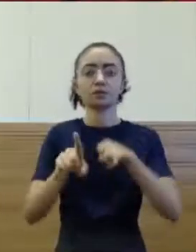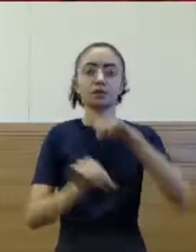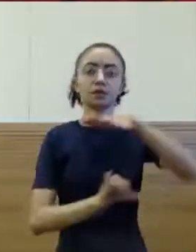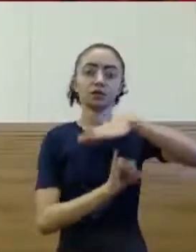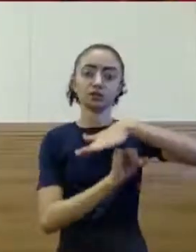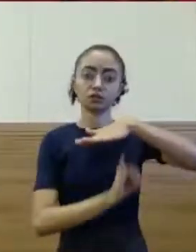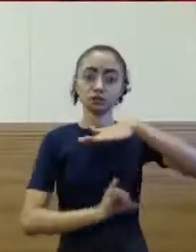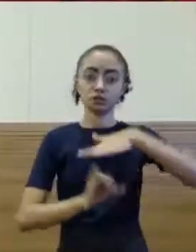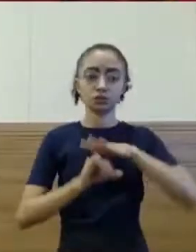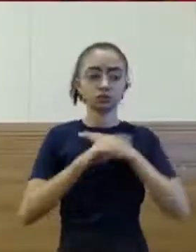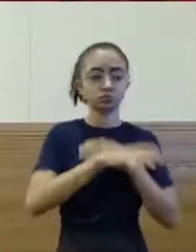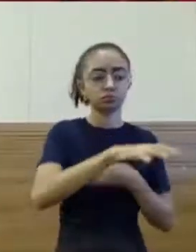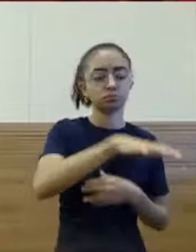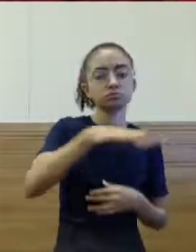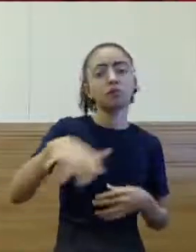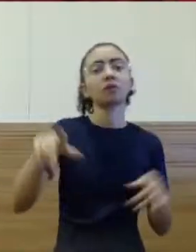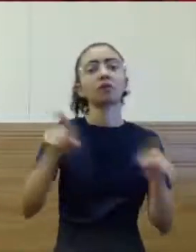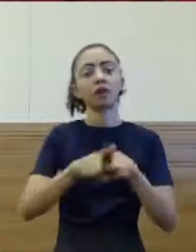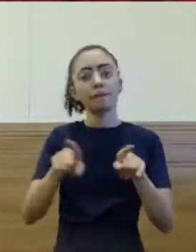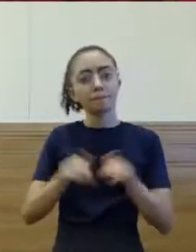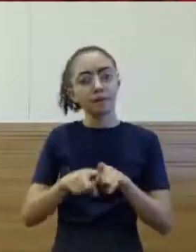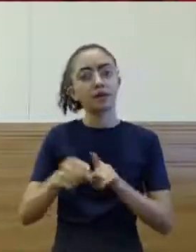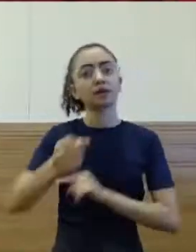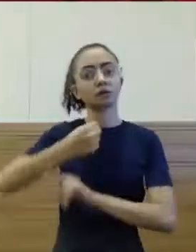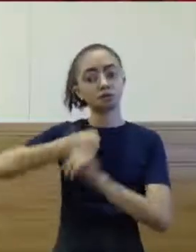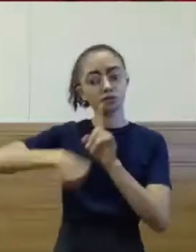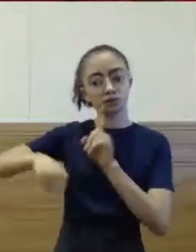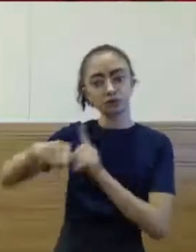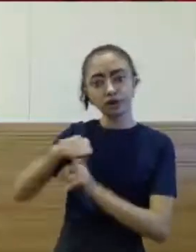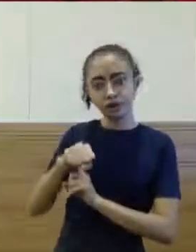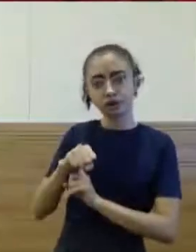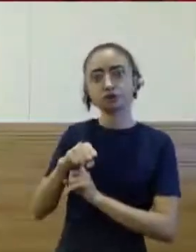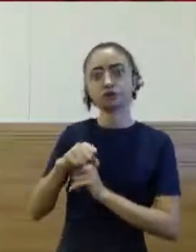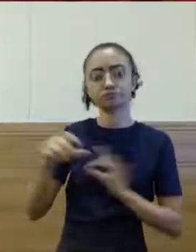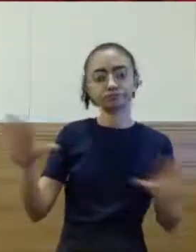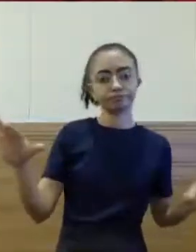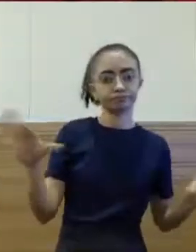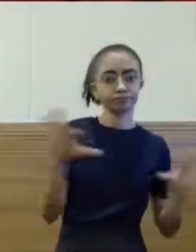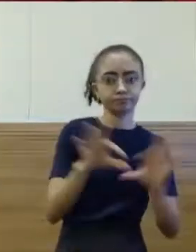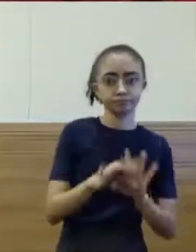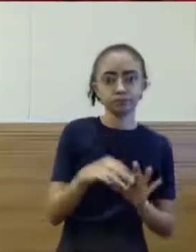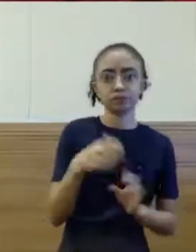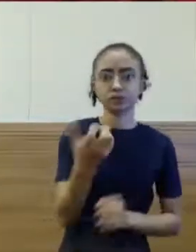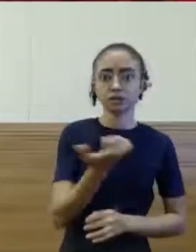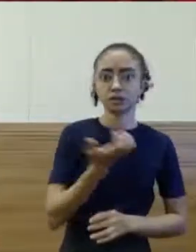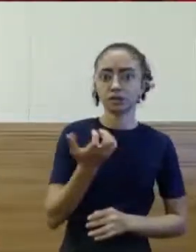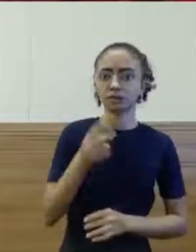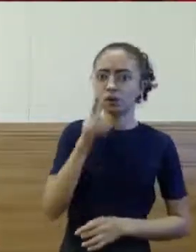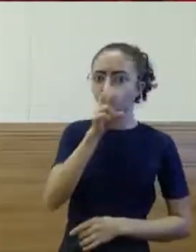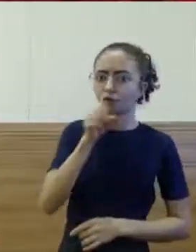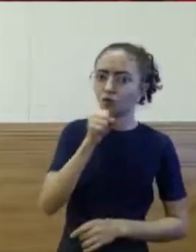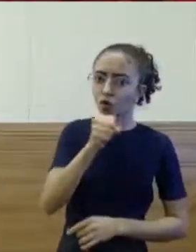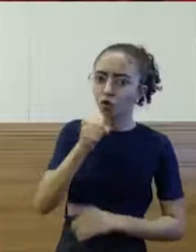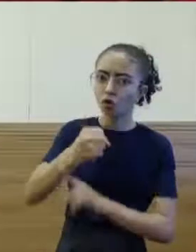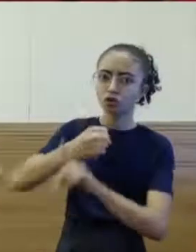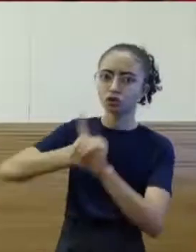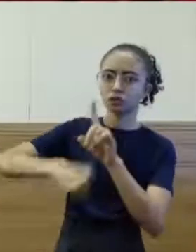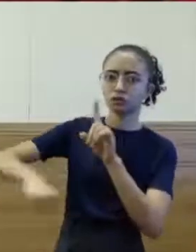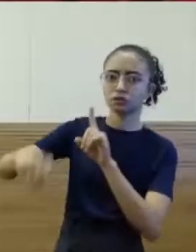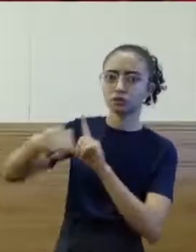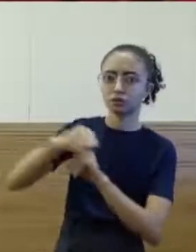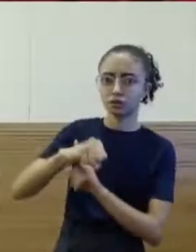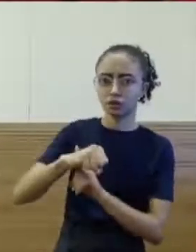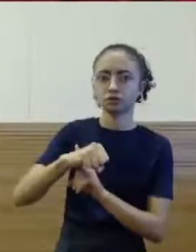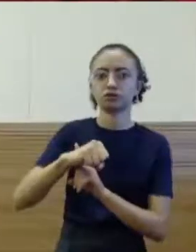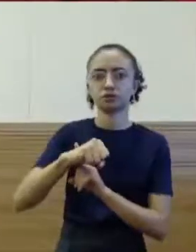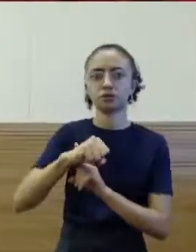alliance. And we work with the civil society. We are creating a strong civil society